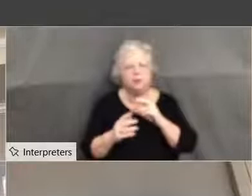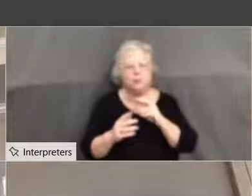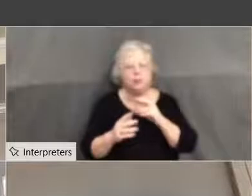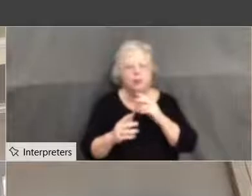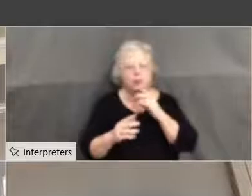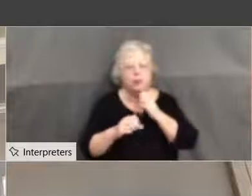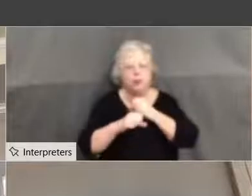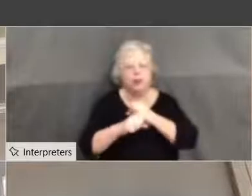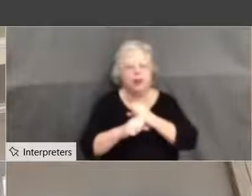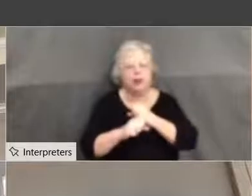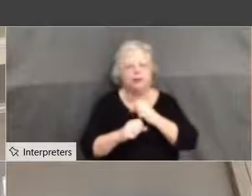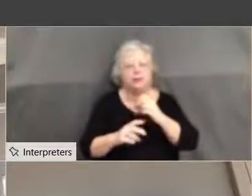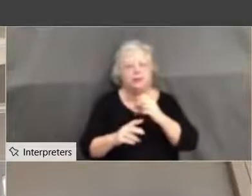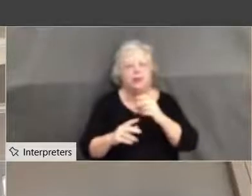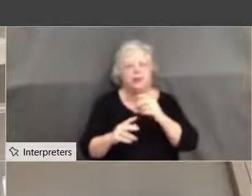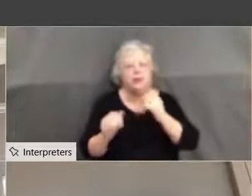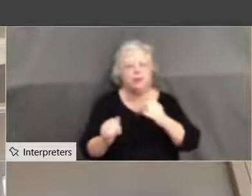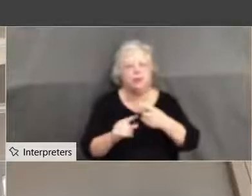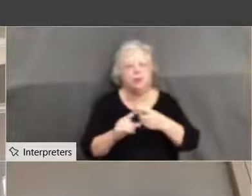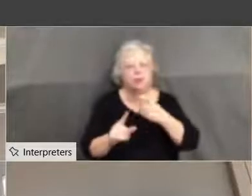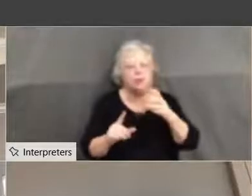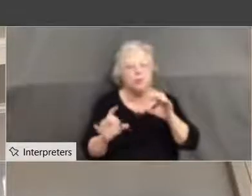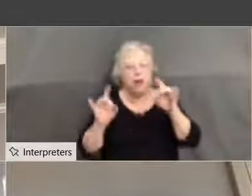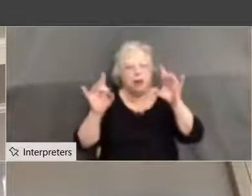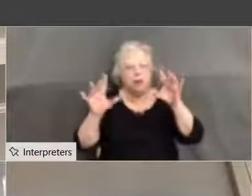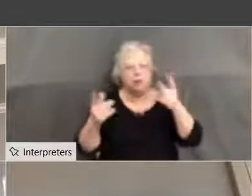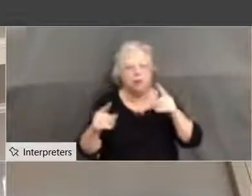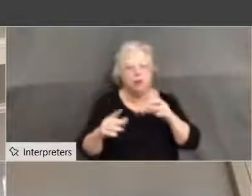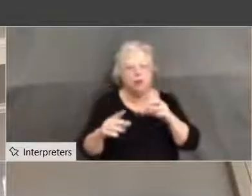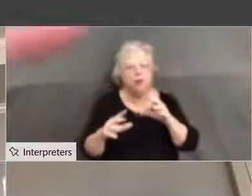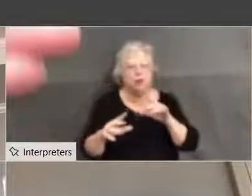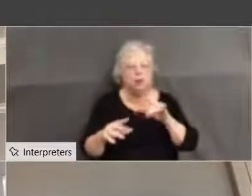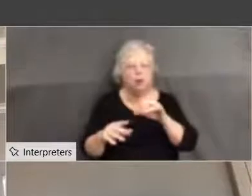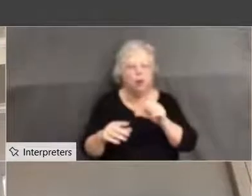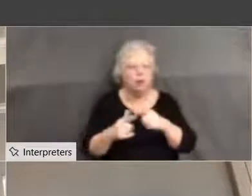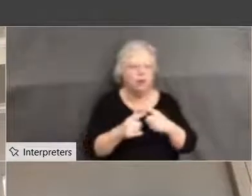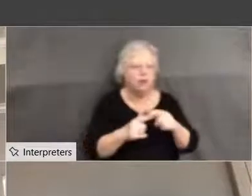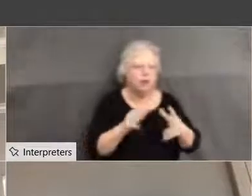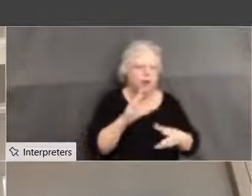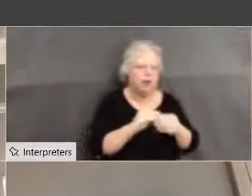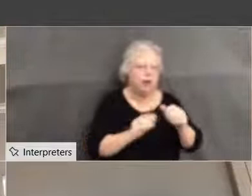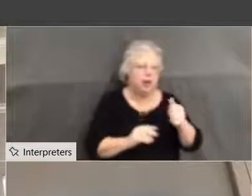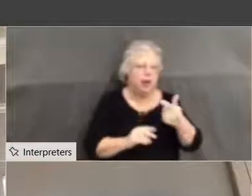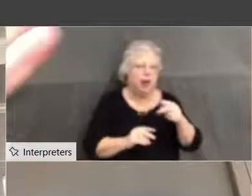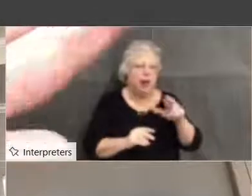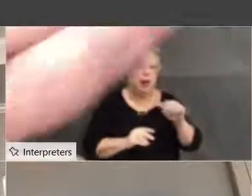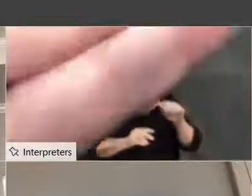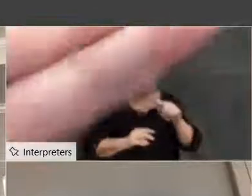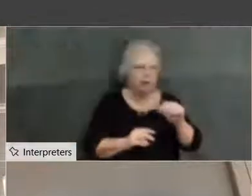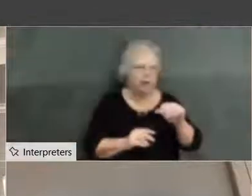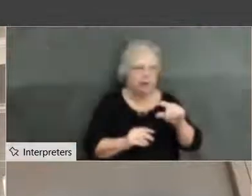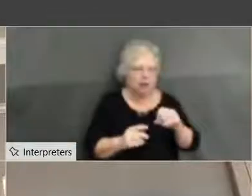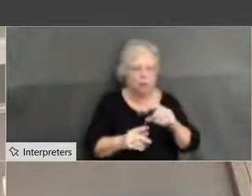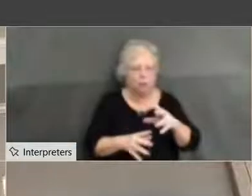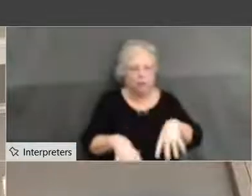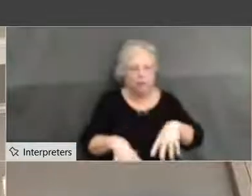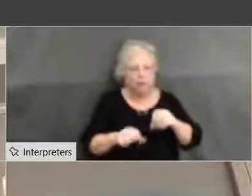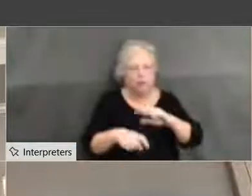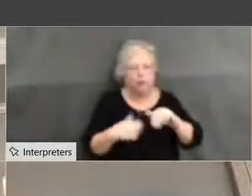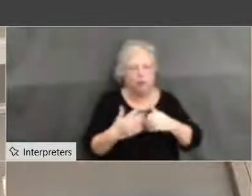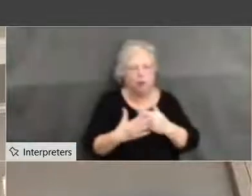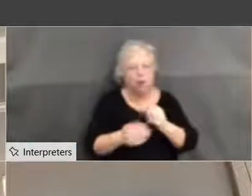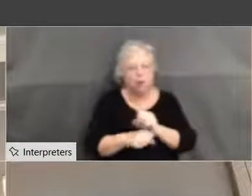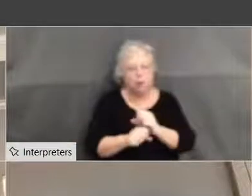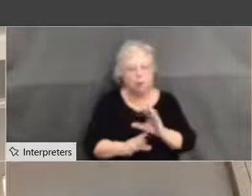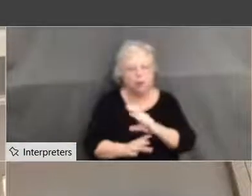take everybody, all the employees, all the dependents that are covered under the city's health plan, and we add up all their